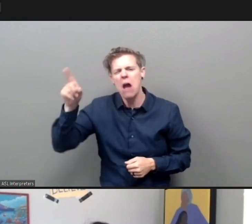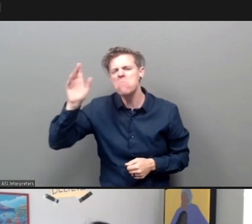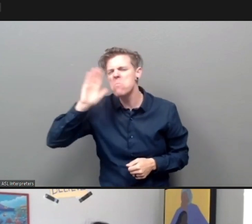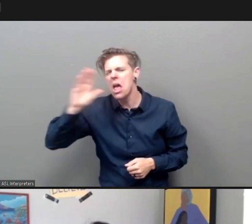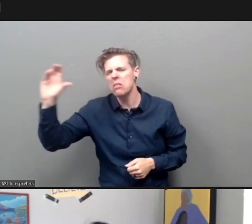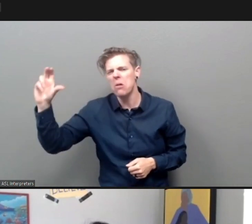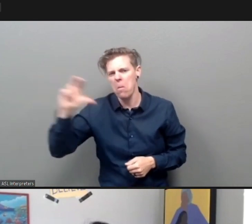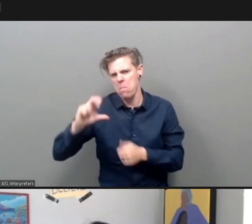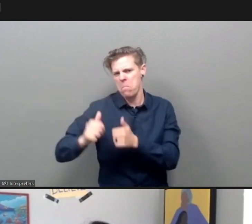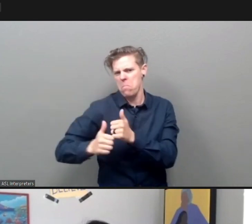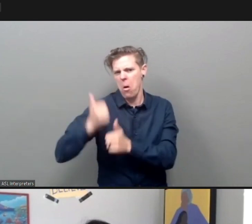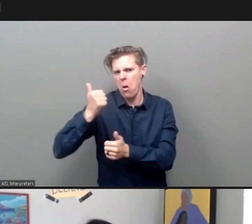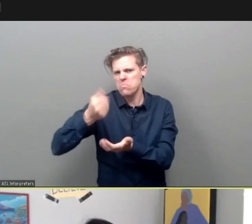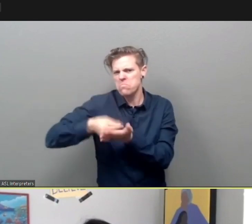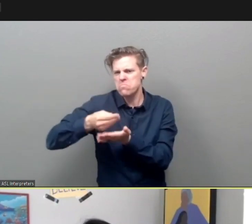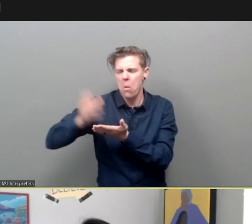well.